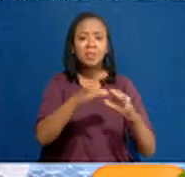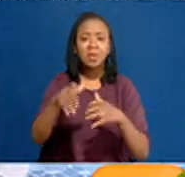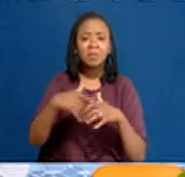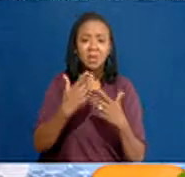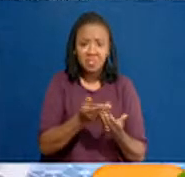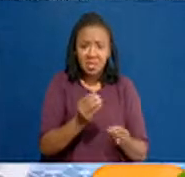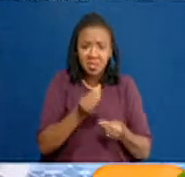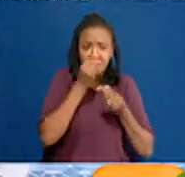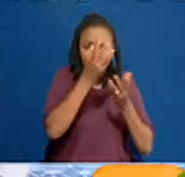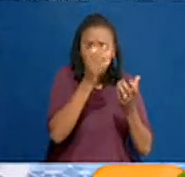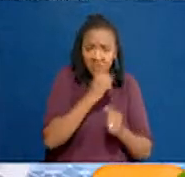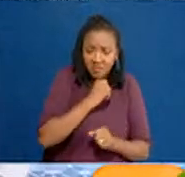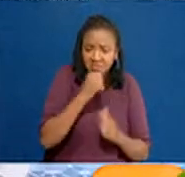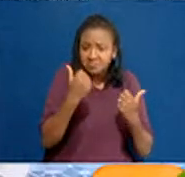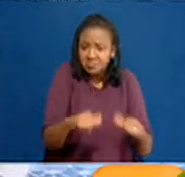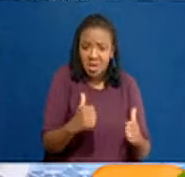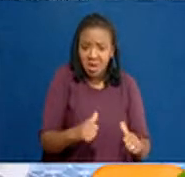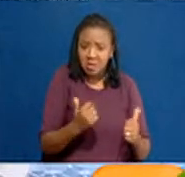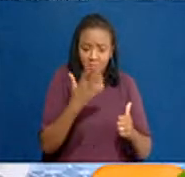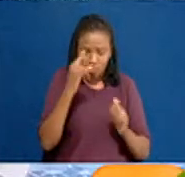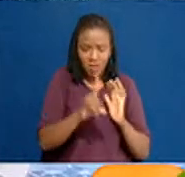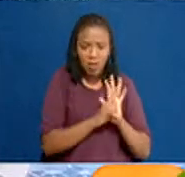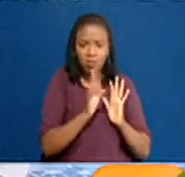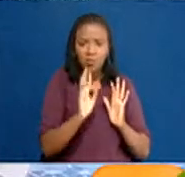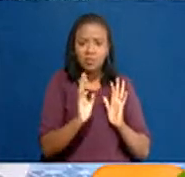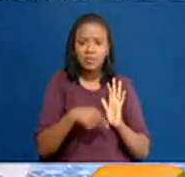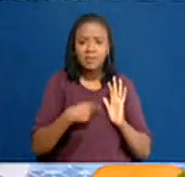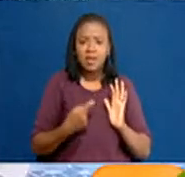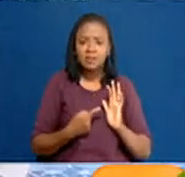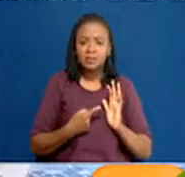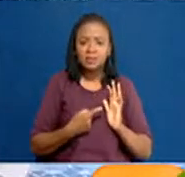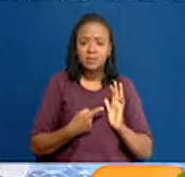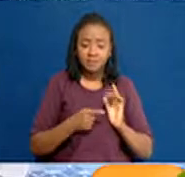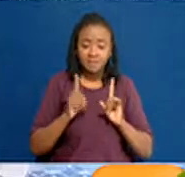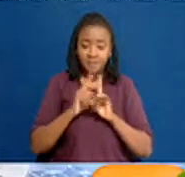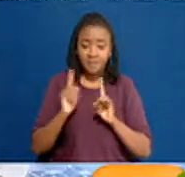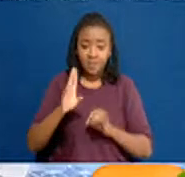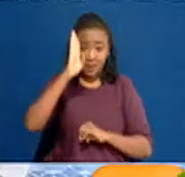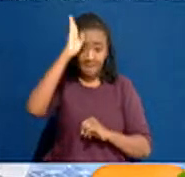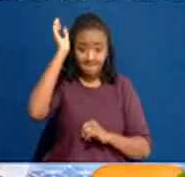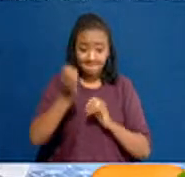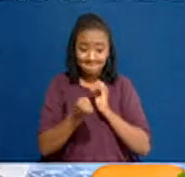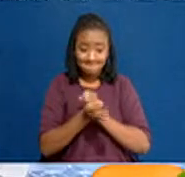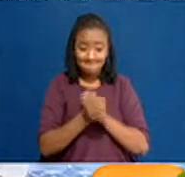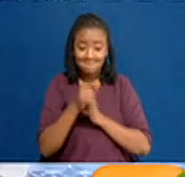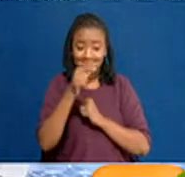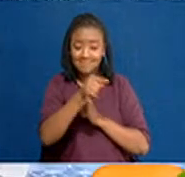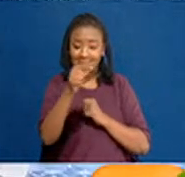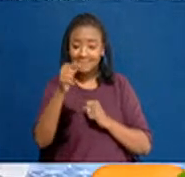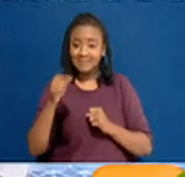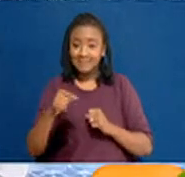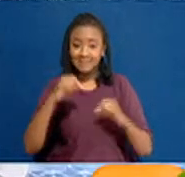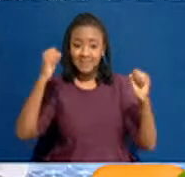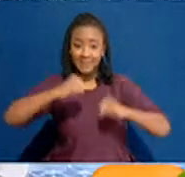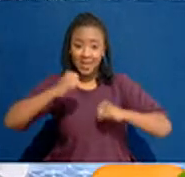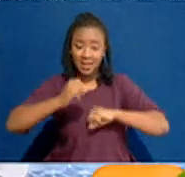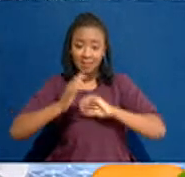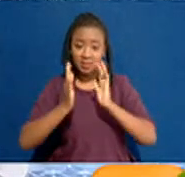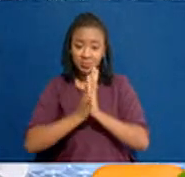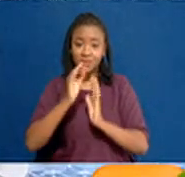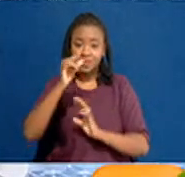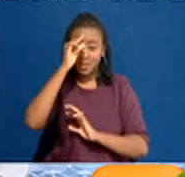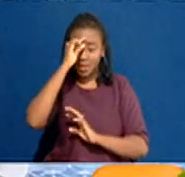of Companies as required by the law. The AG, while shedding more light into the agreements between government and the